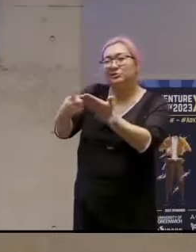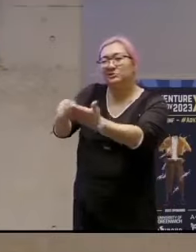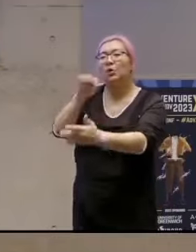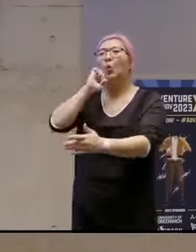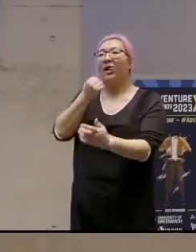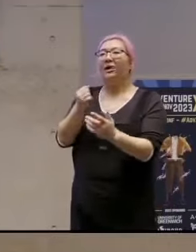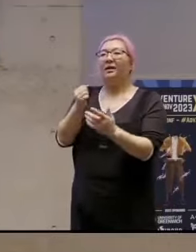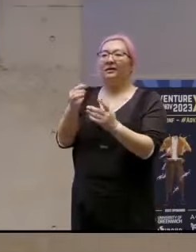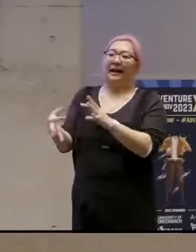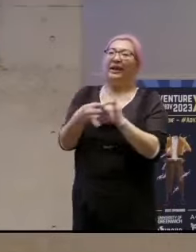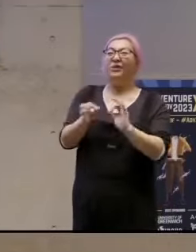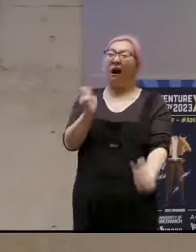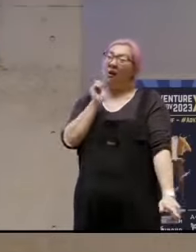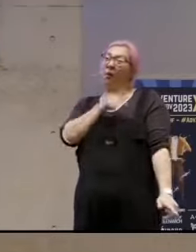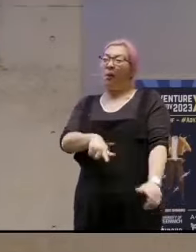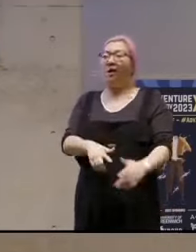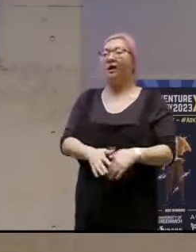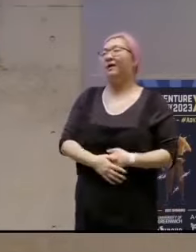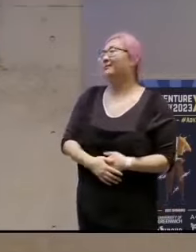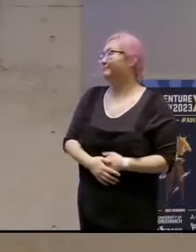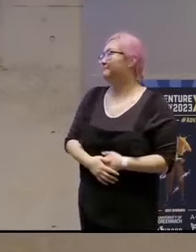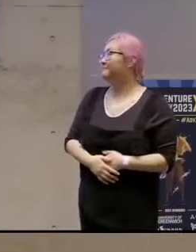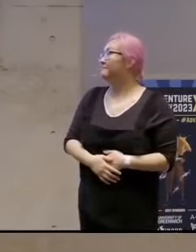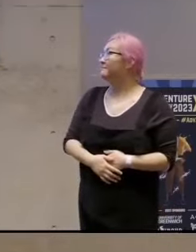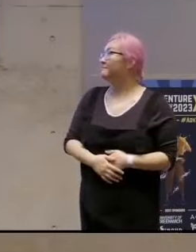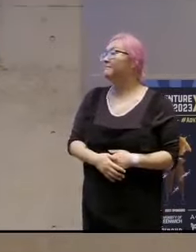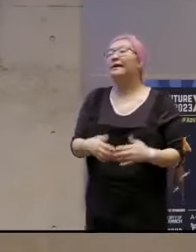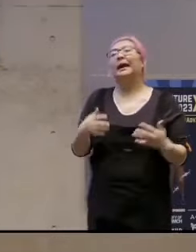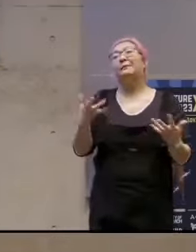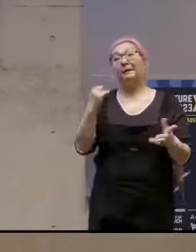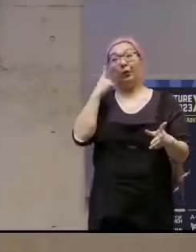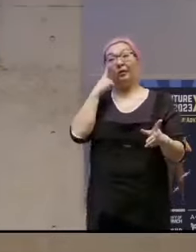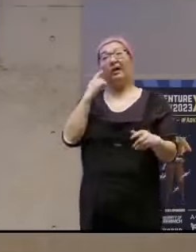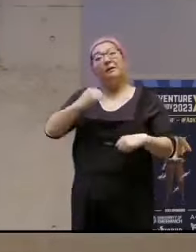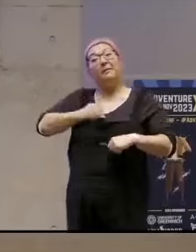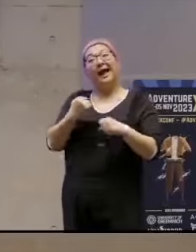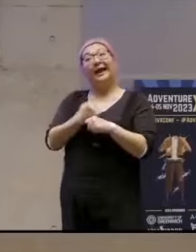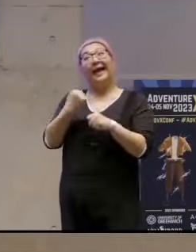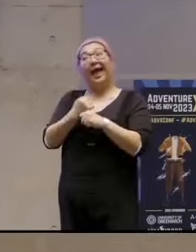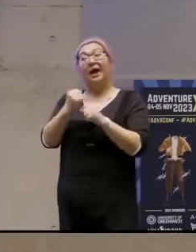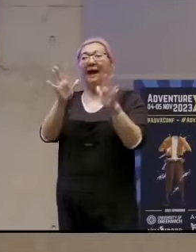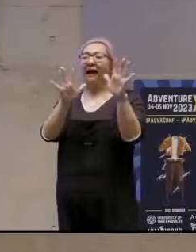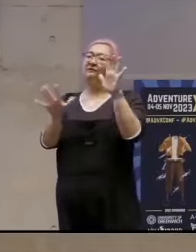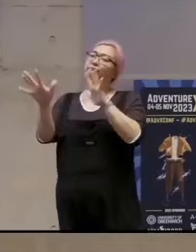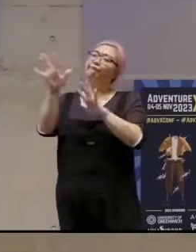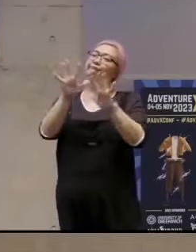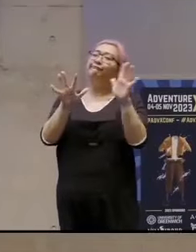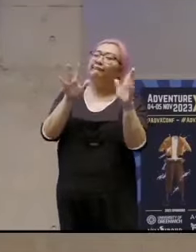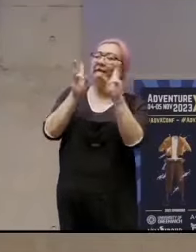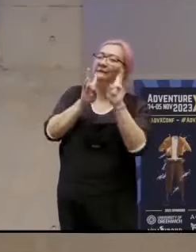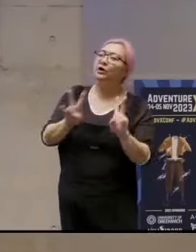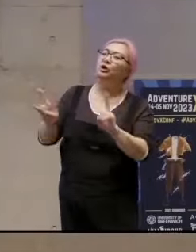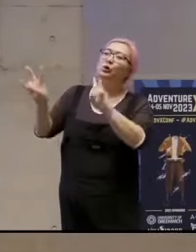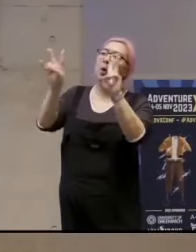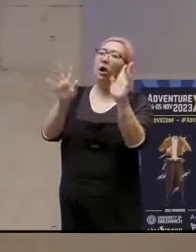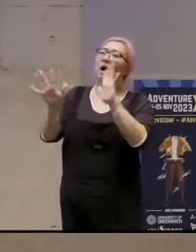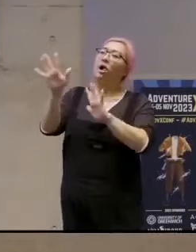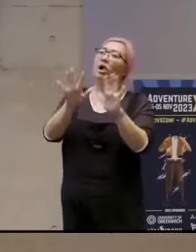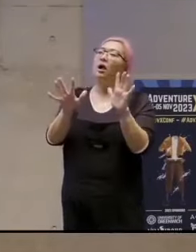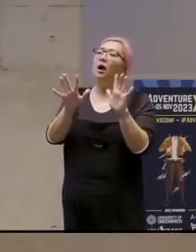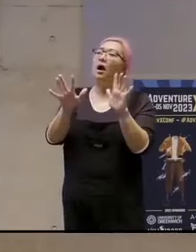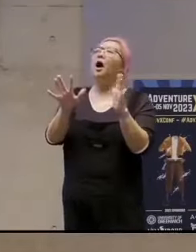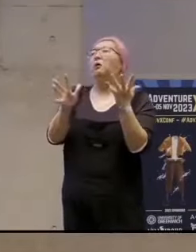instance, you might go, well, we have like a certain aesthetic on our game and this doesn't kind of fit, so we'll give this to the art team and